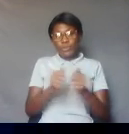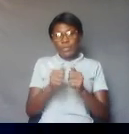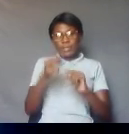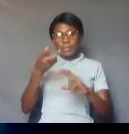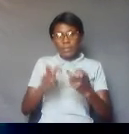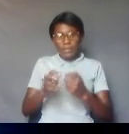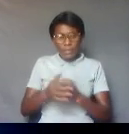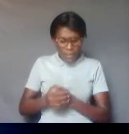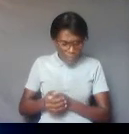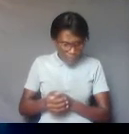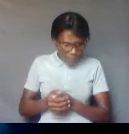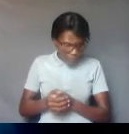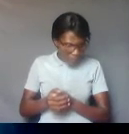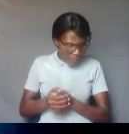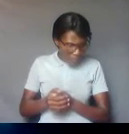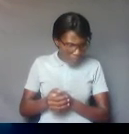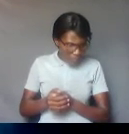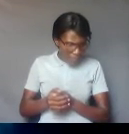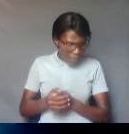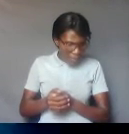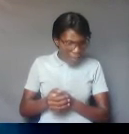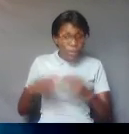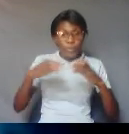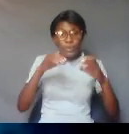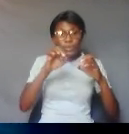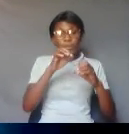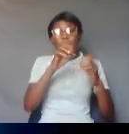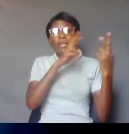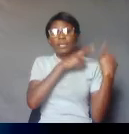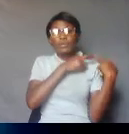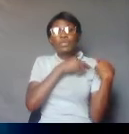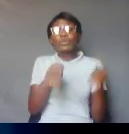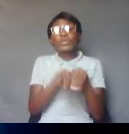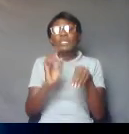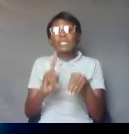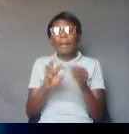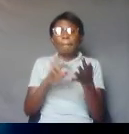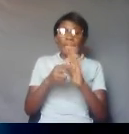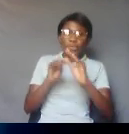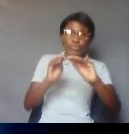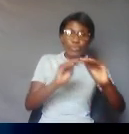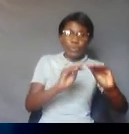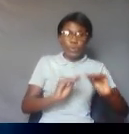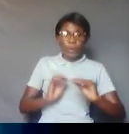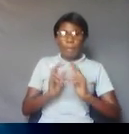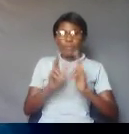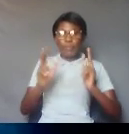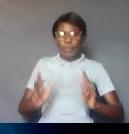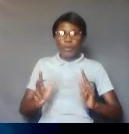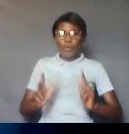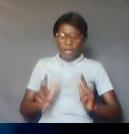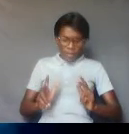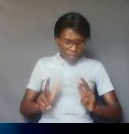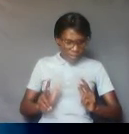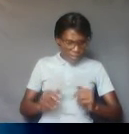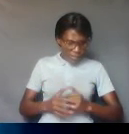also bearing in mind that there are people who actually can go out, get a job and be a contributor in the economic sphere,